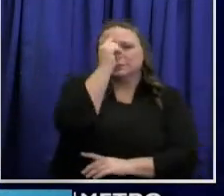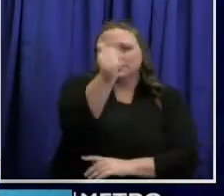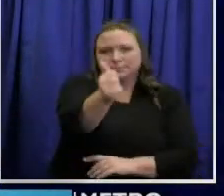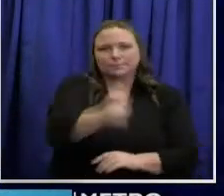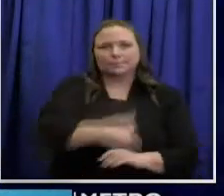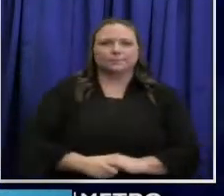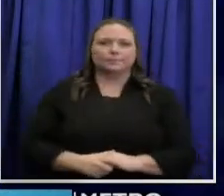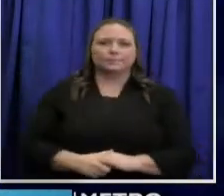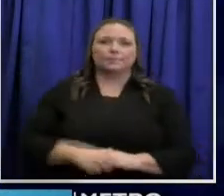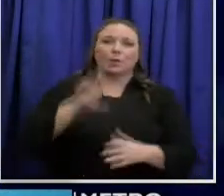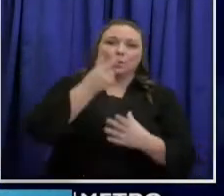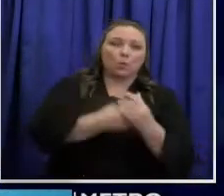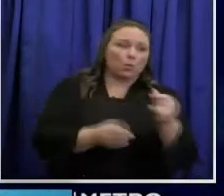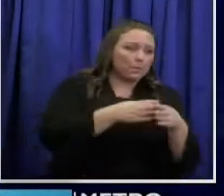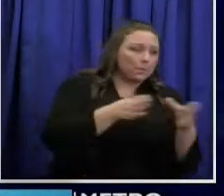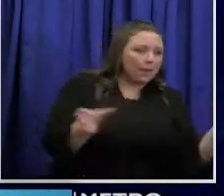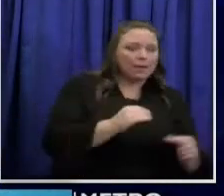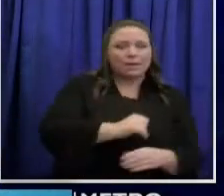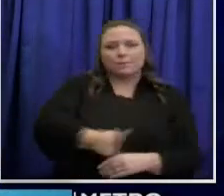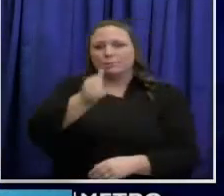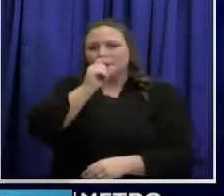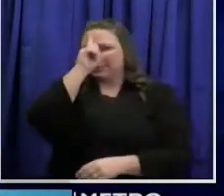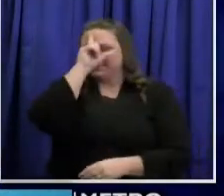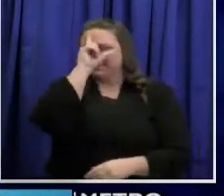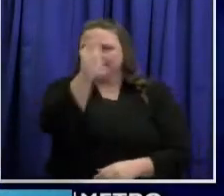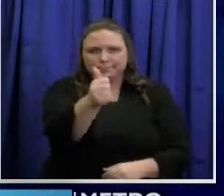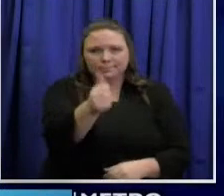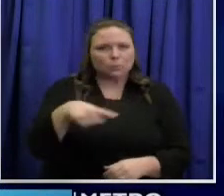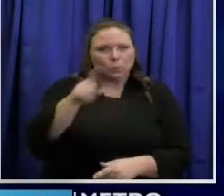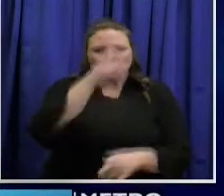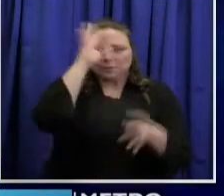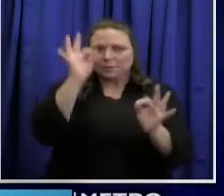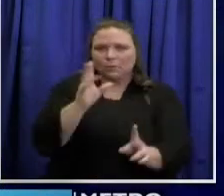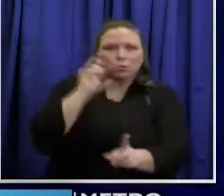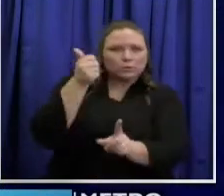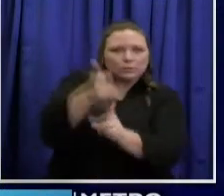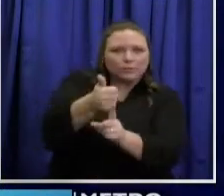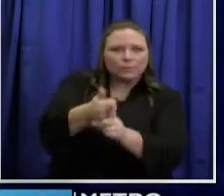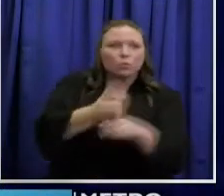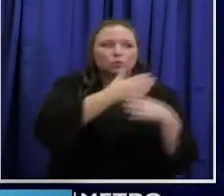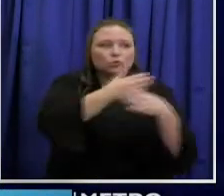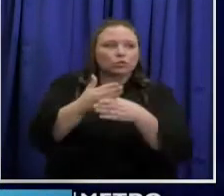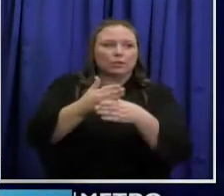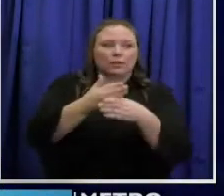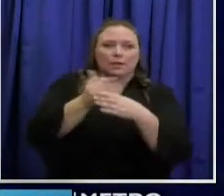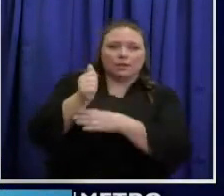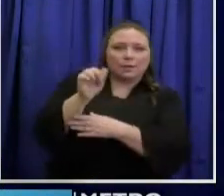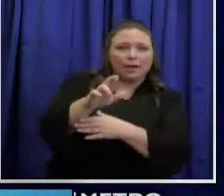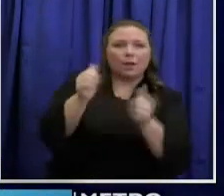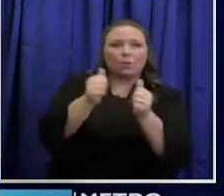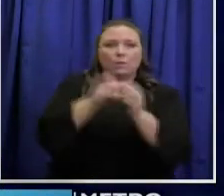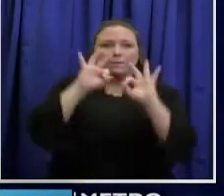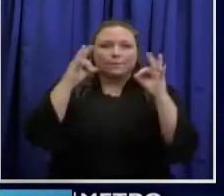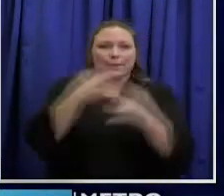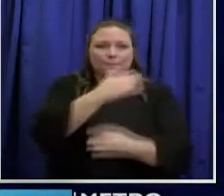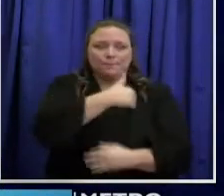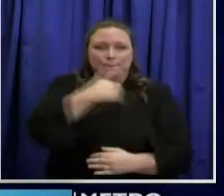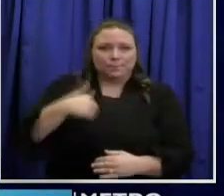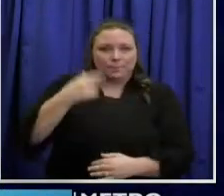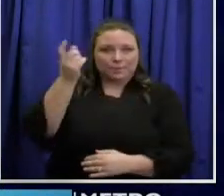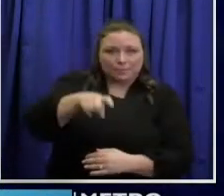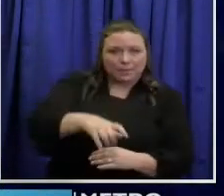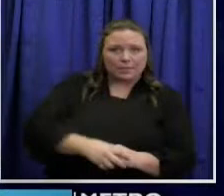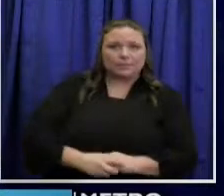That's both in public space and that's in private space. That is all the time. We share air with family members. And